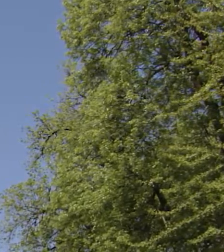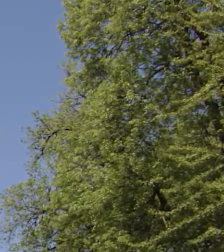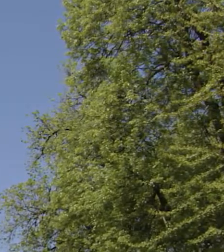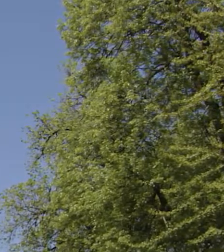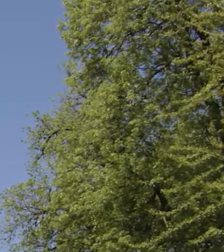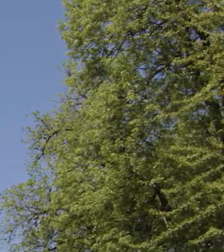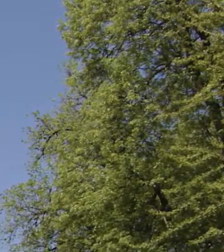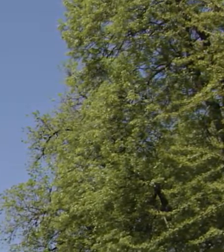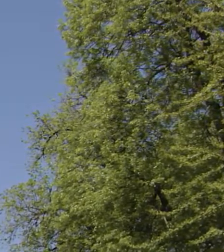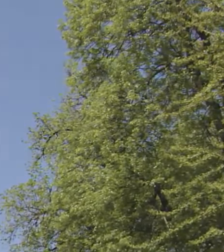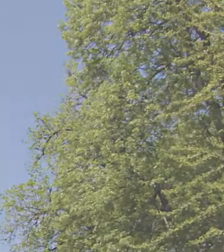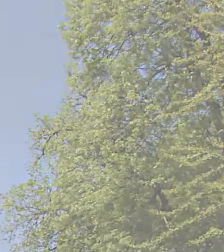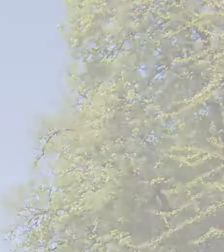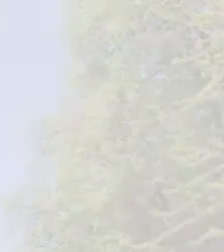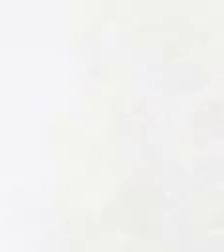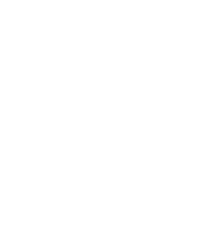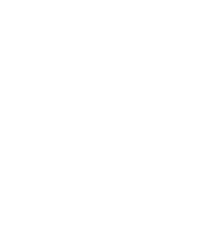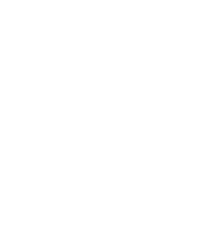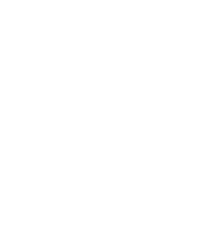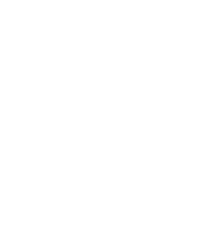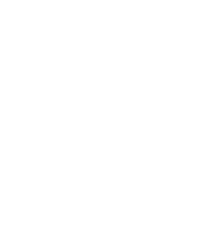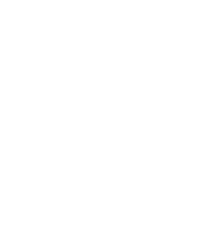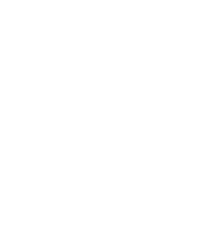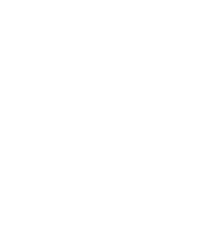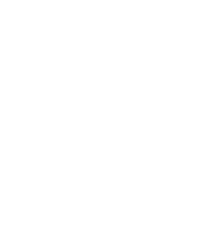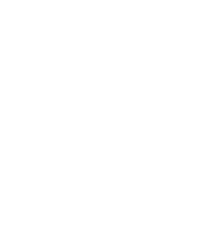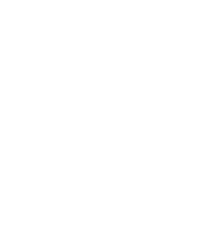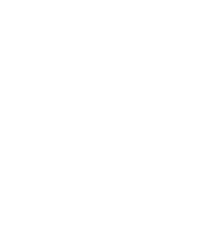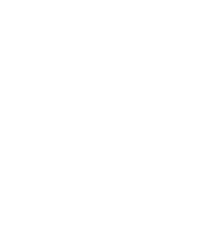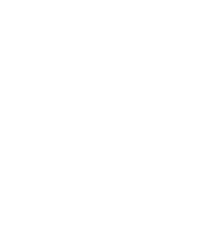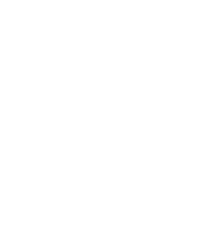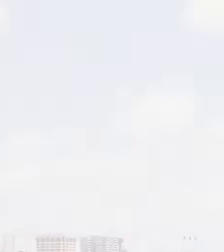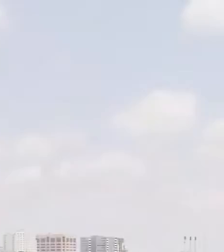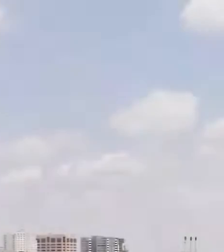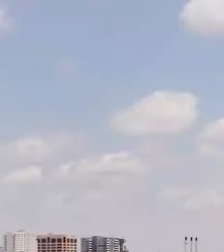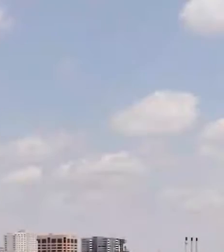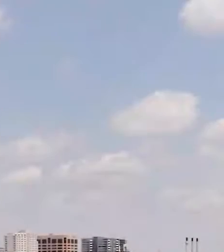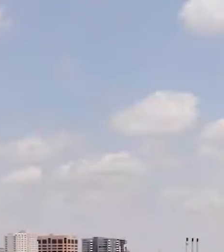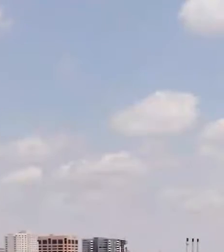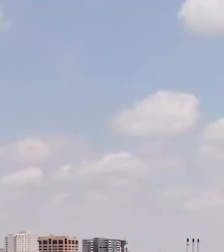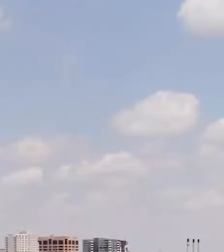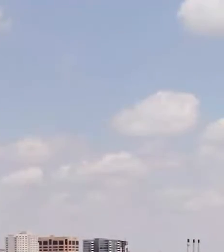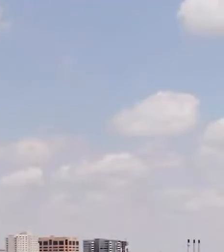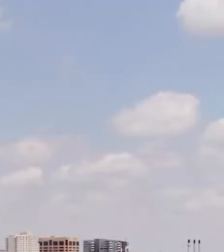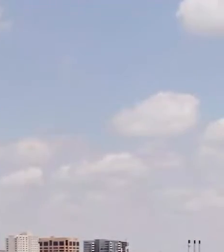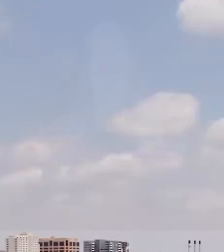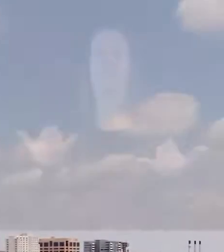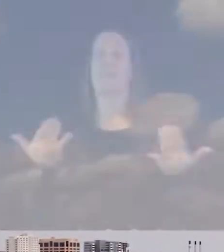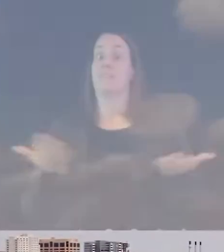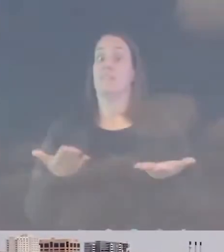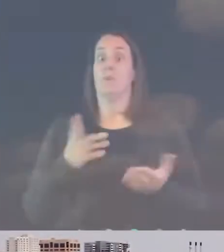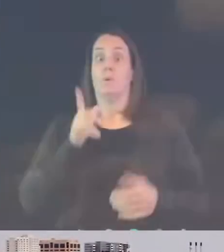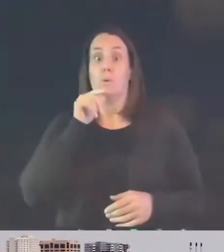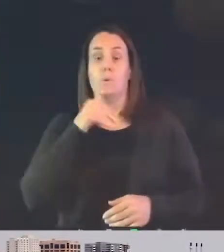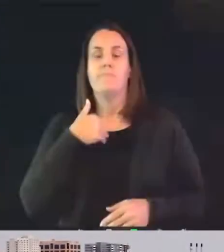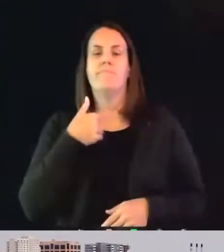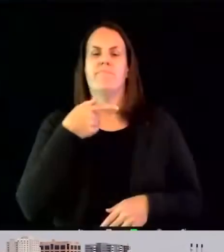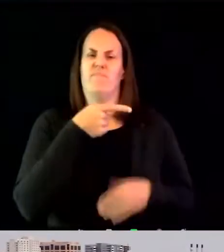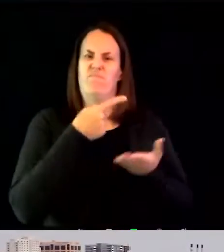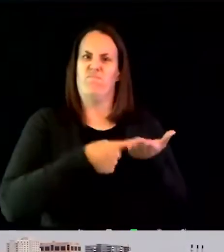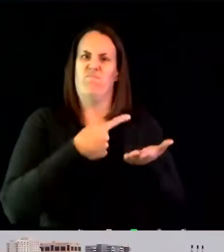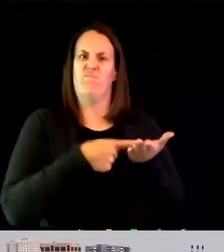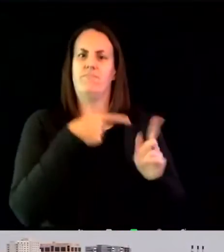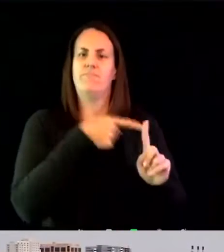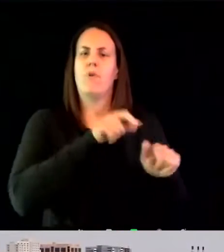Good afternoon, everyone. Thank you for joining us for this media briefing. It's focused on the alternate care facility at Wisconsin State Park. The